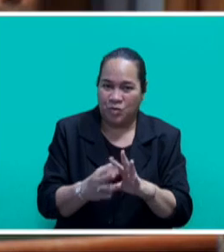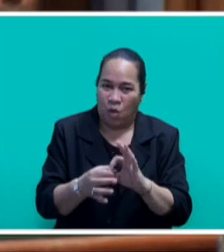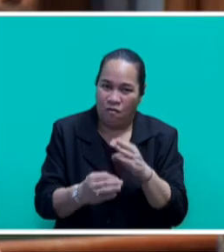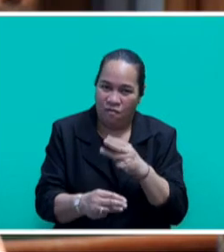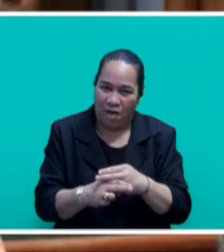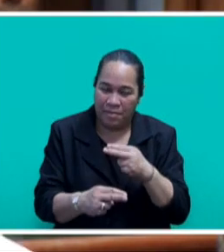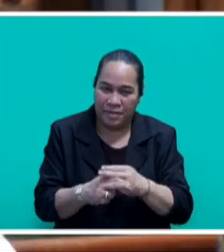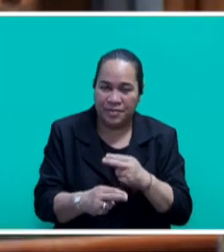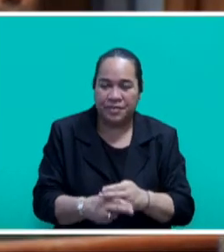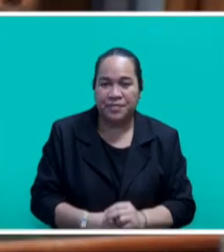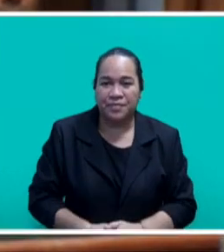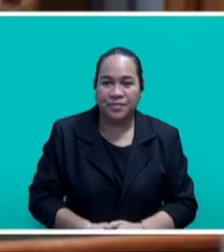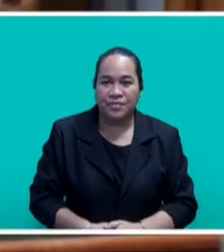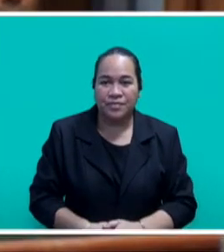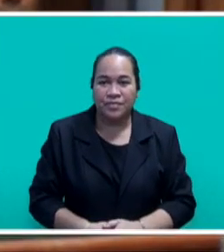Mr. Speaker, sir,